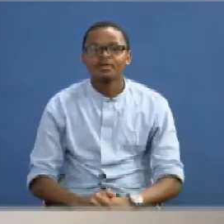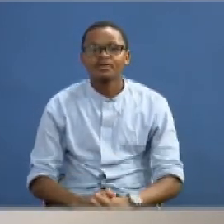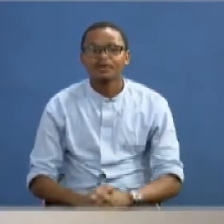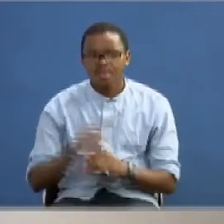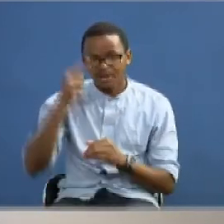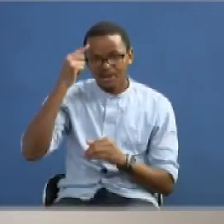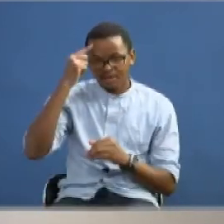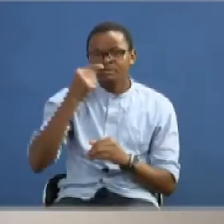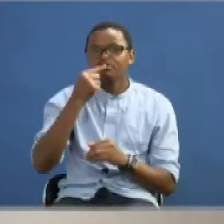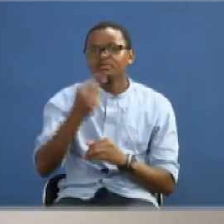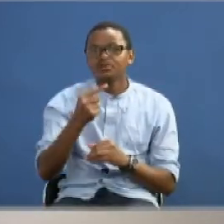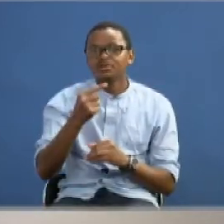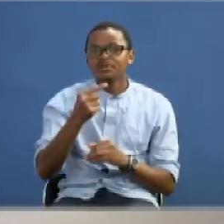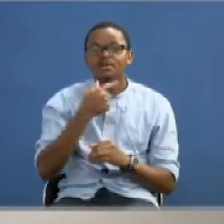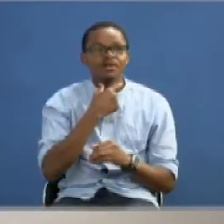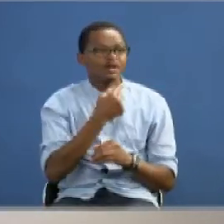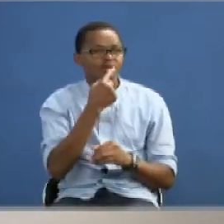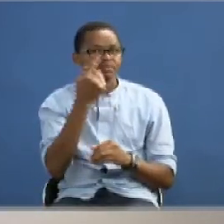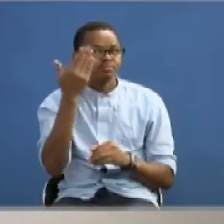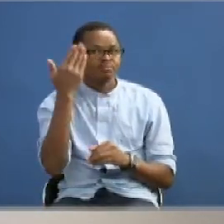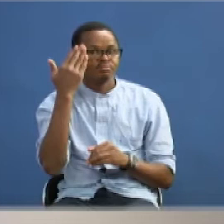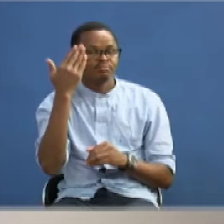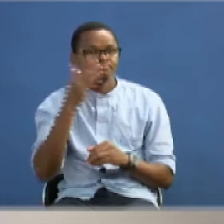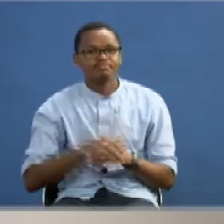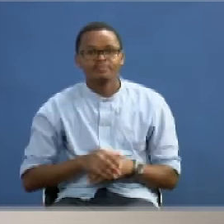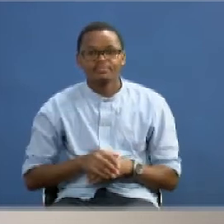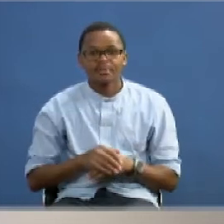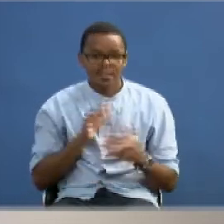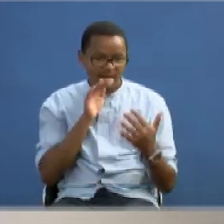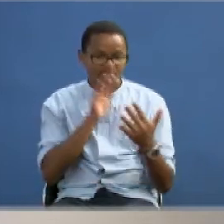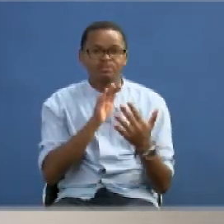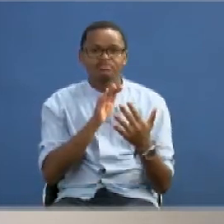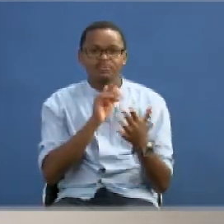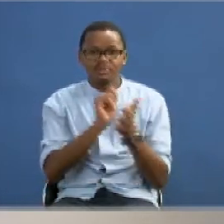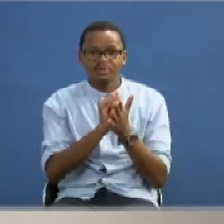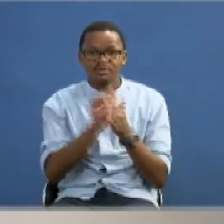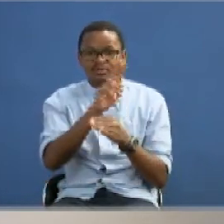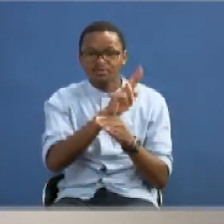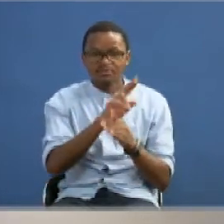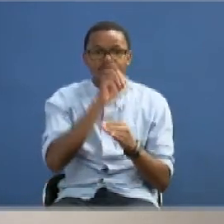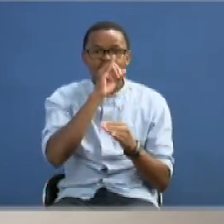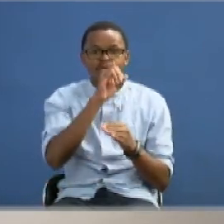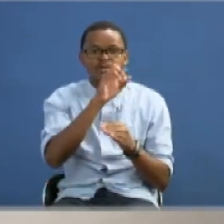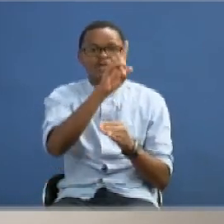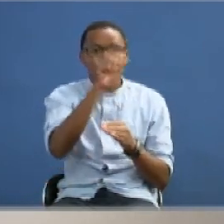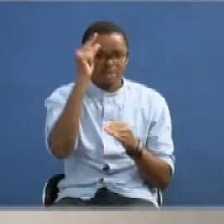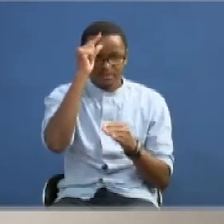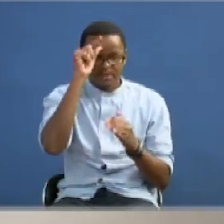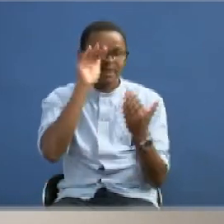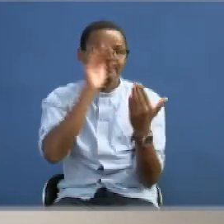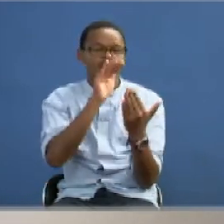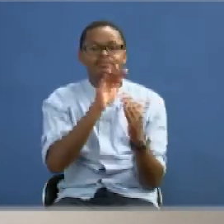I think I would say, like I said earlier, the approach that we are using is a one government